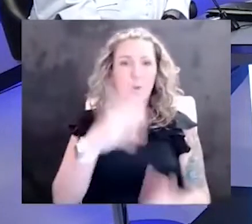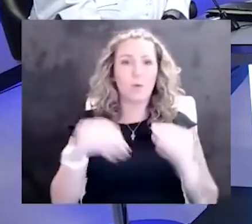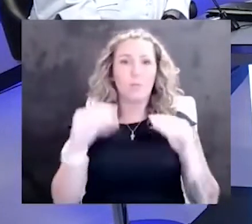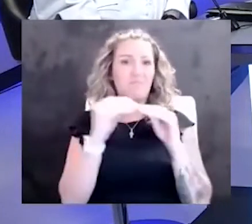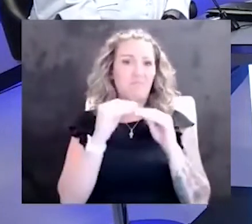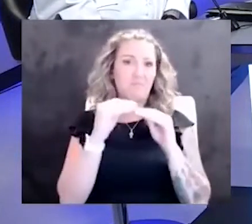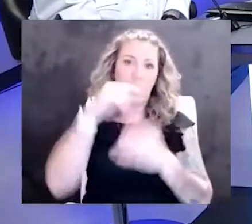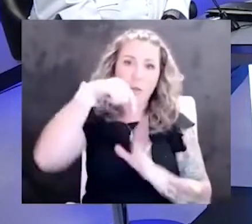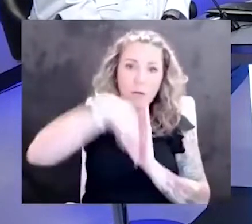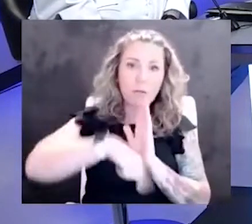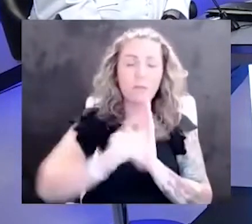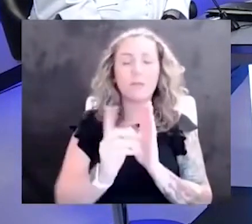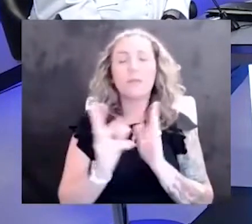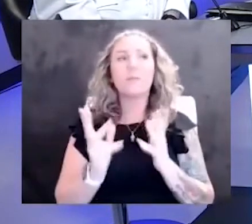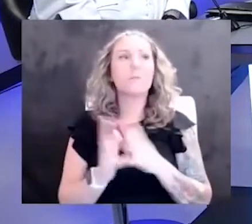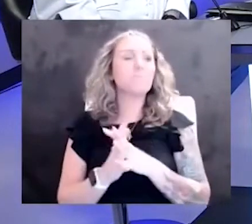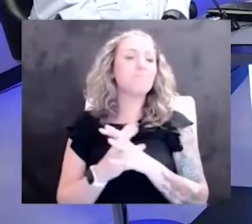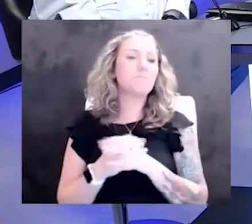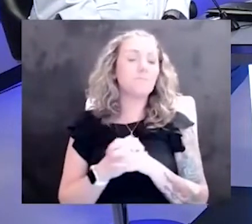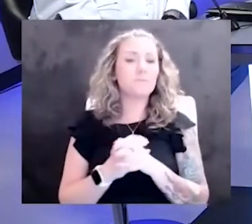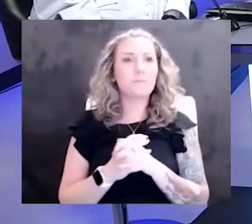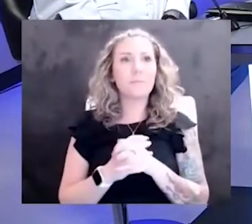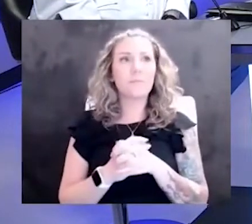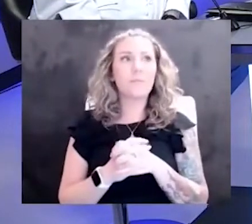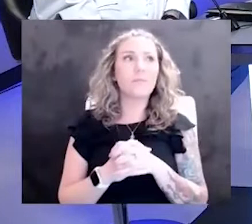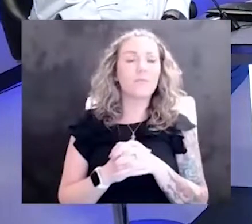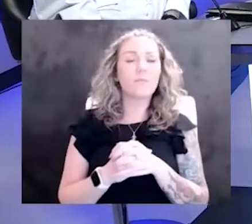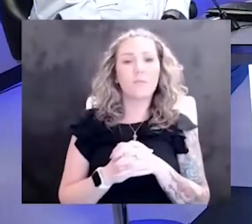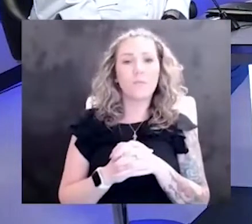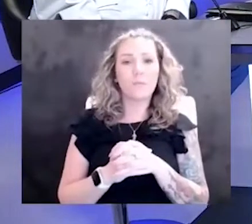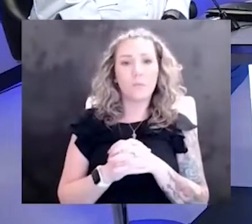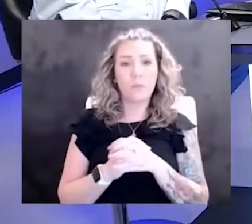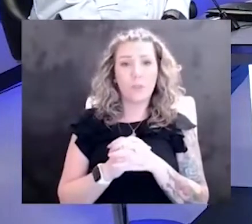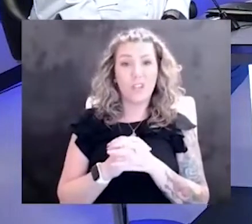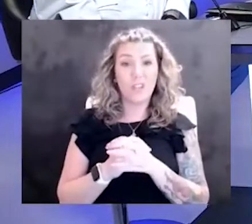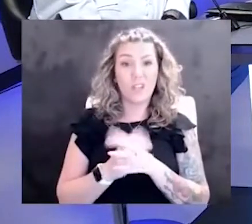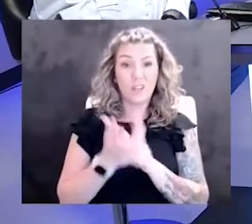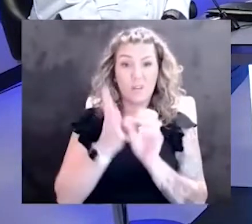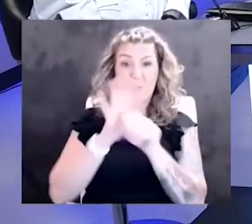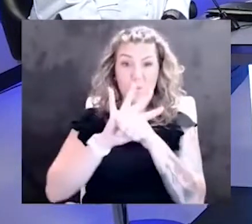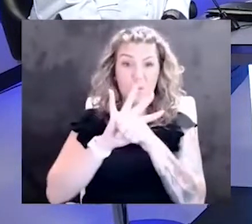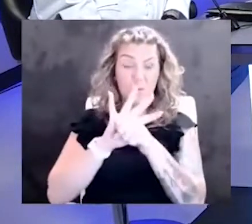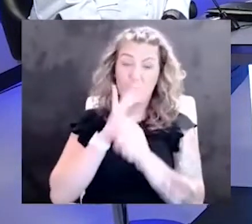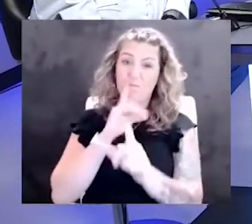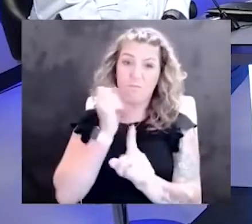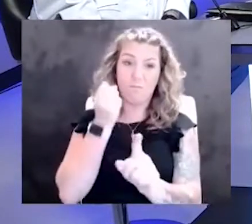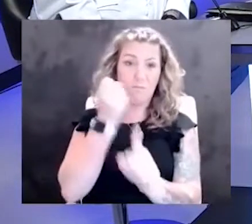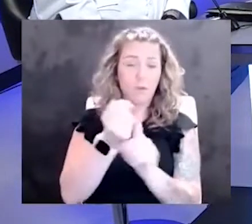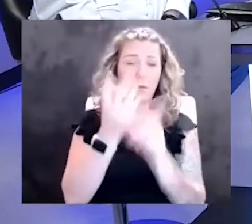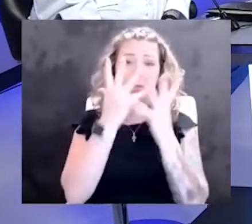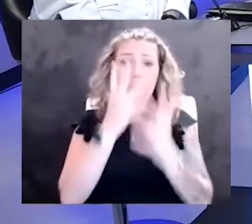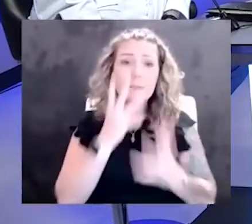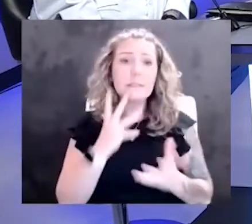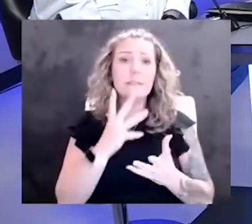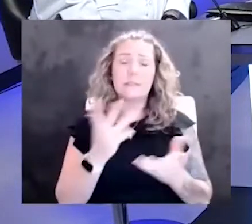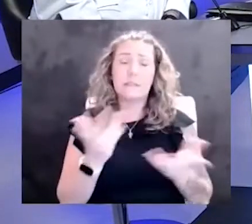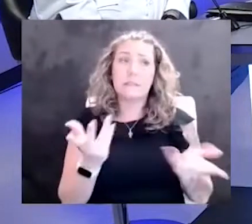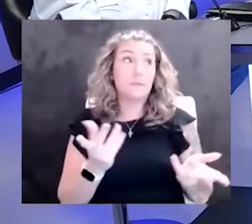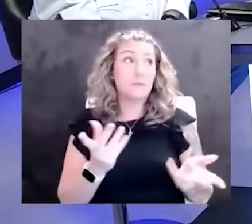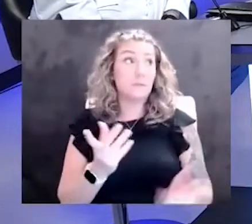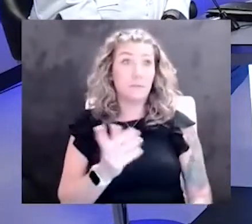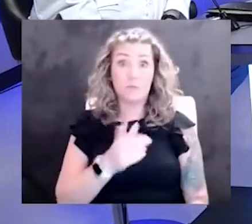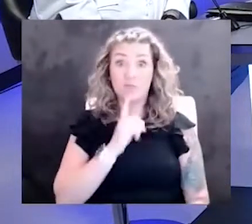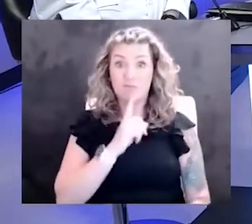do. The pandemic has had such a devastating impact on literally all of us.